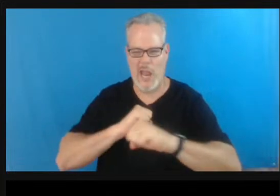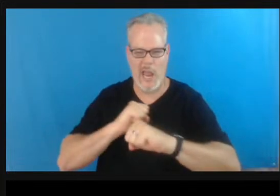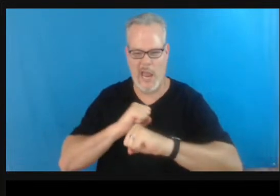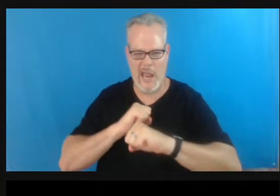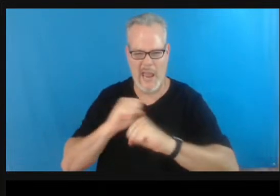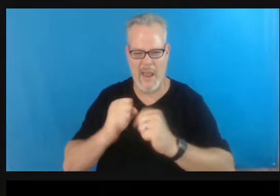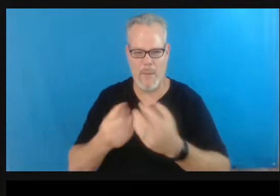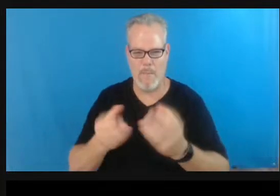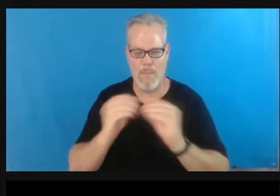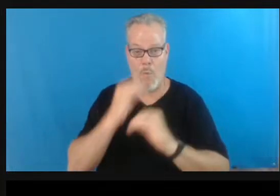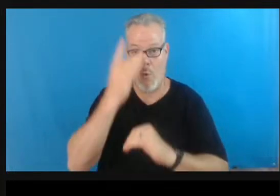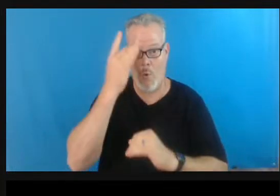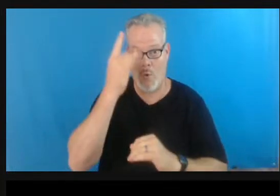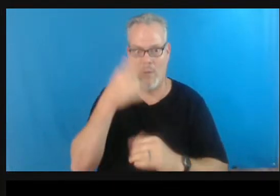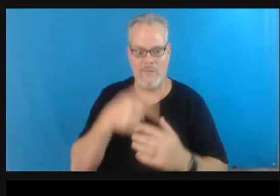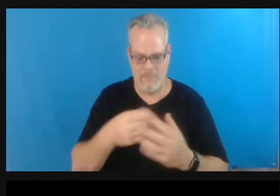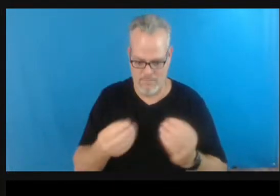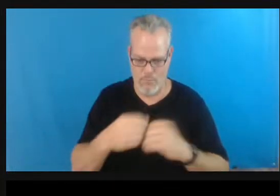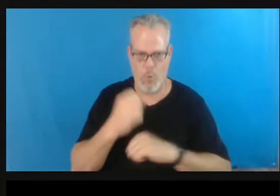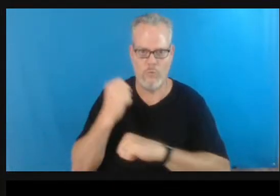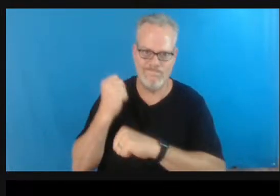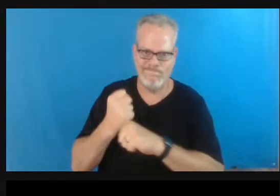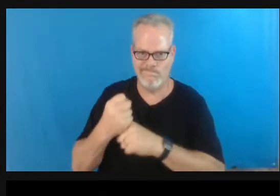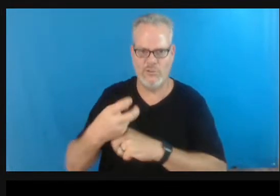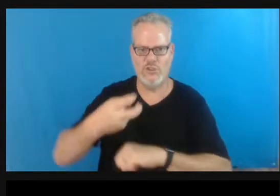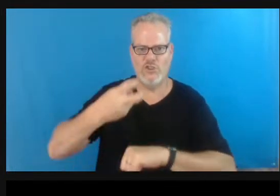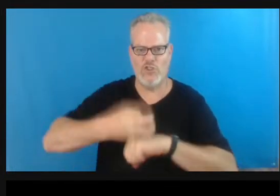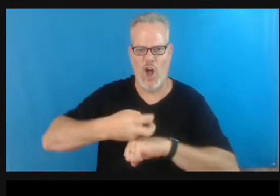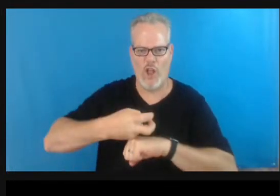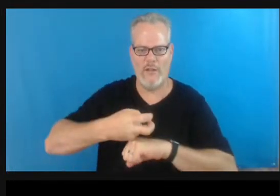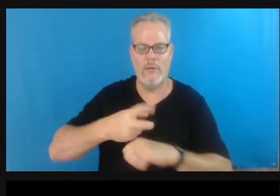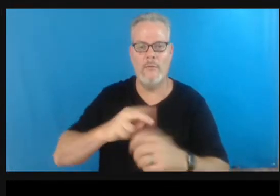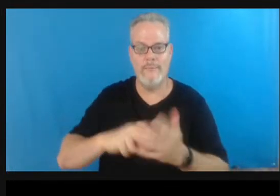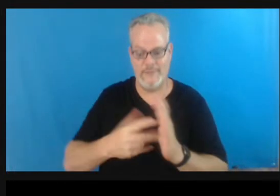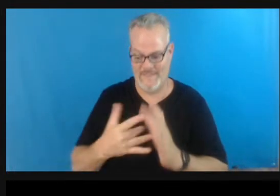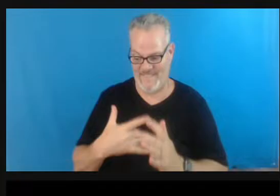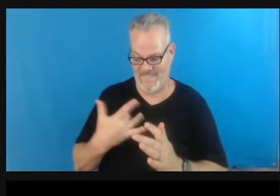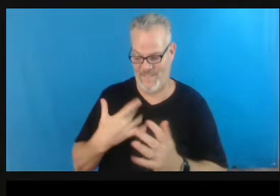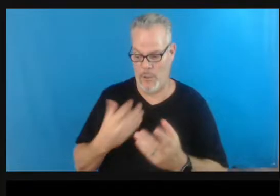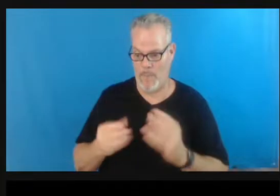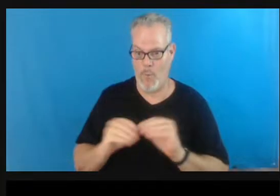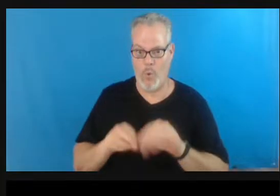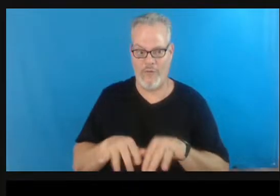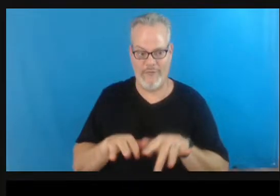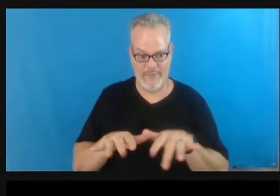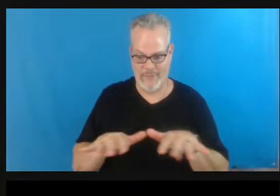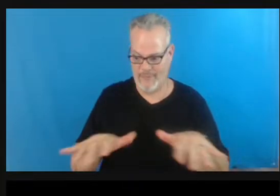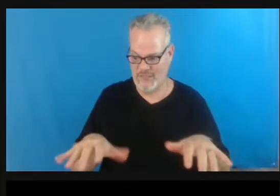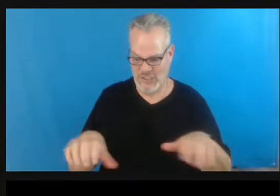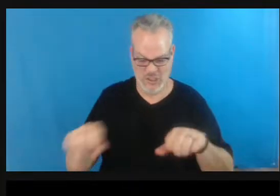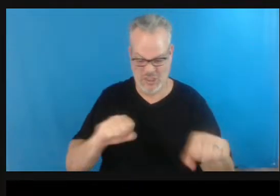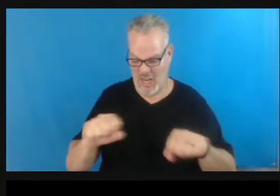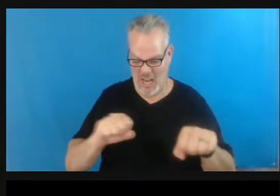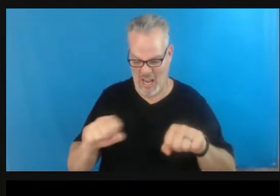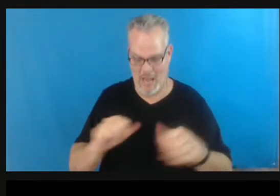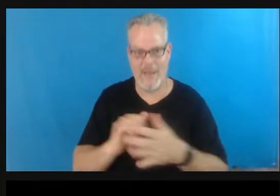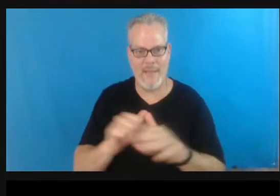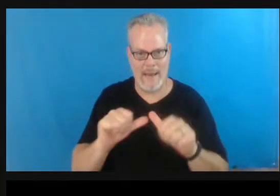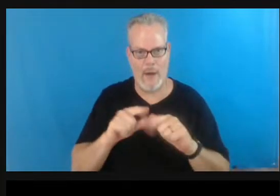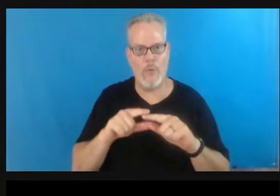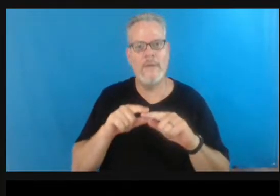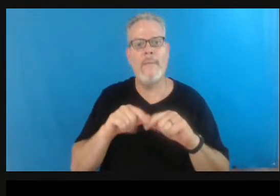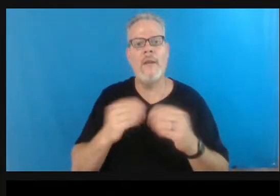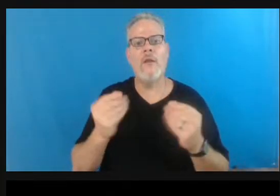because they are more solid. So earthquakes can actually be felt more widespread in some areas, depending on the kind of ground you're on